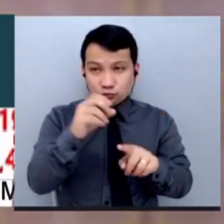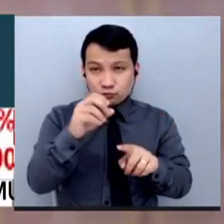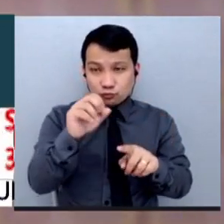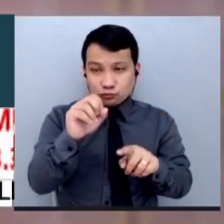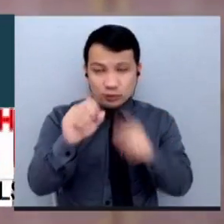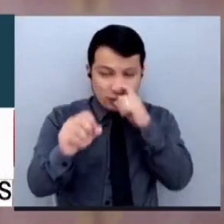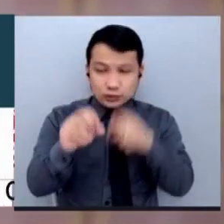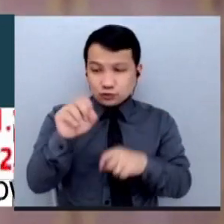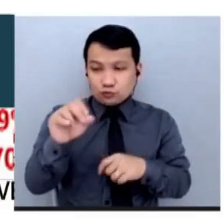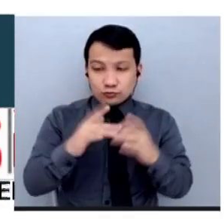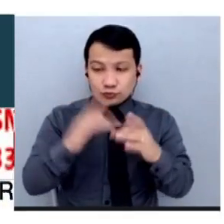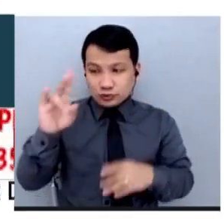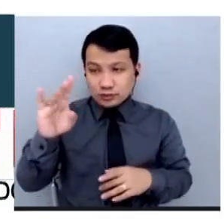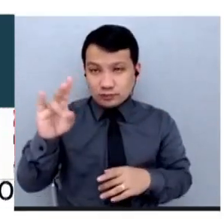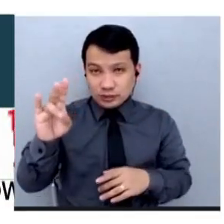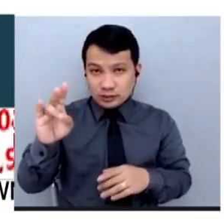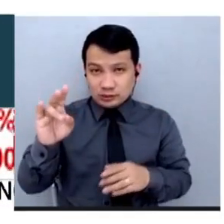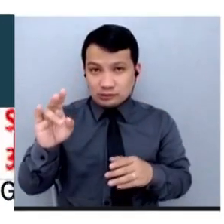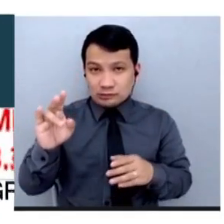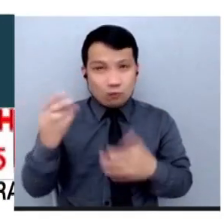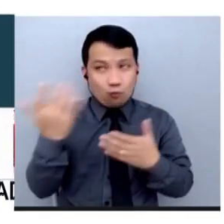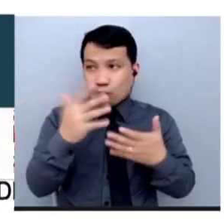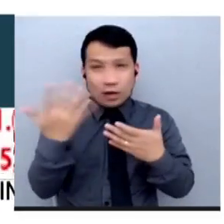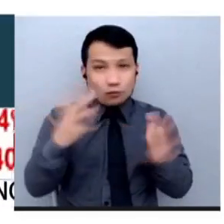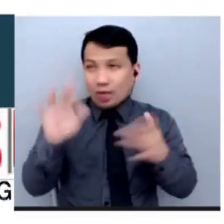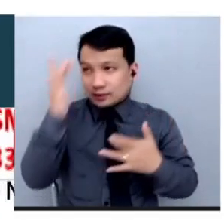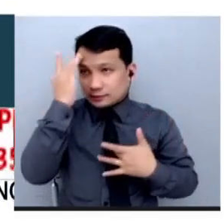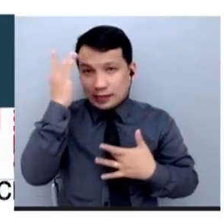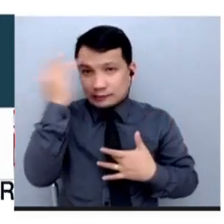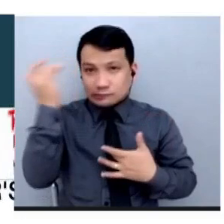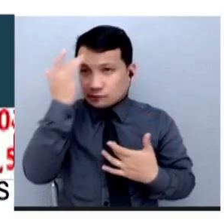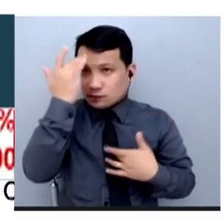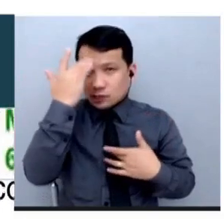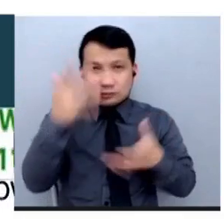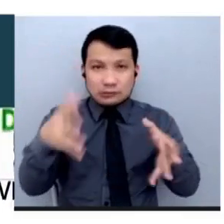Now, Mayor, you know what the experts have said, right?